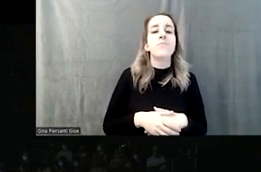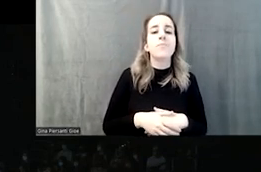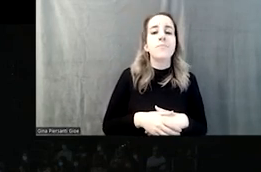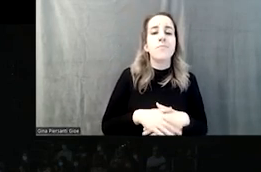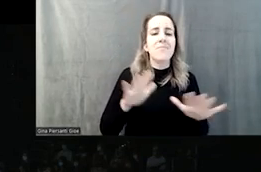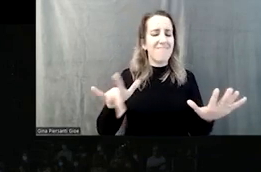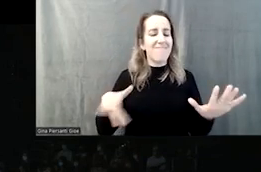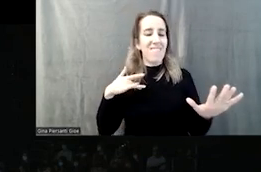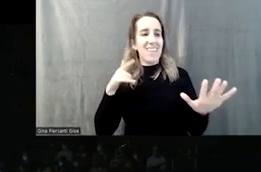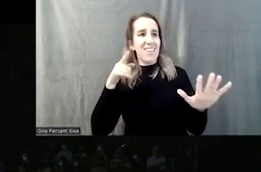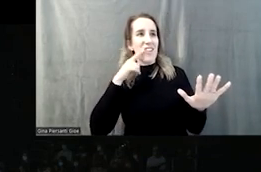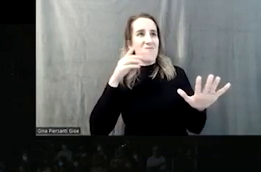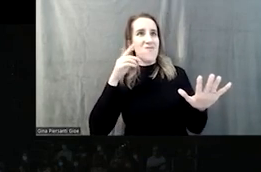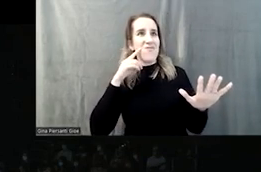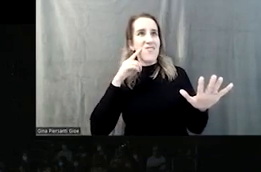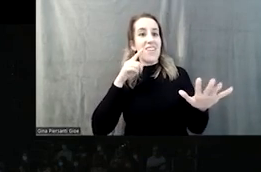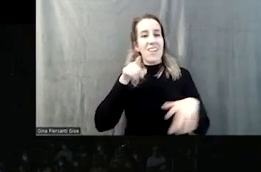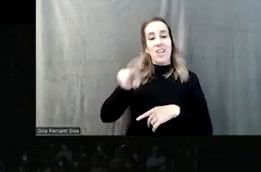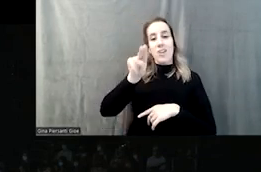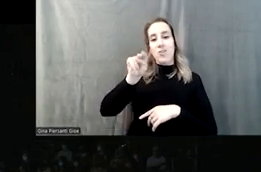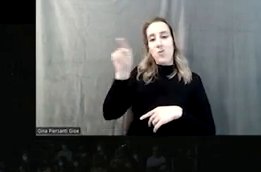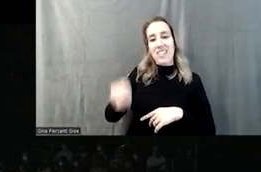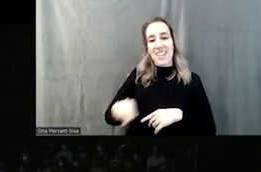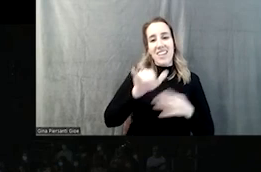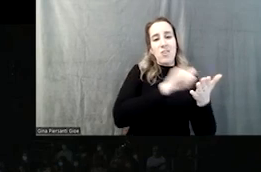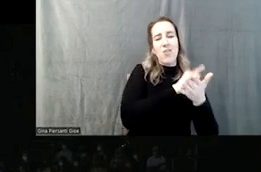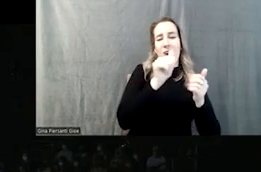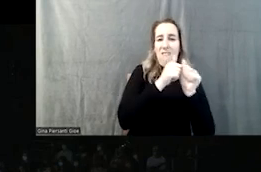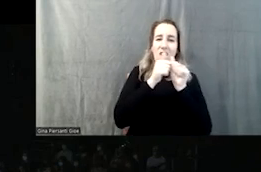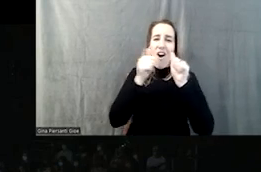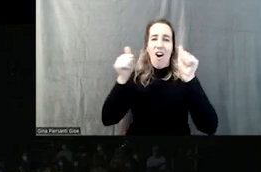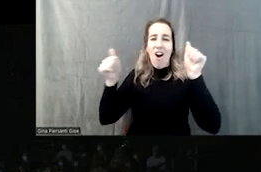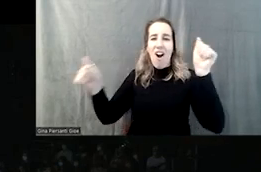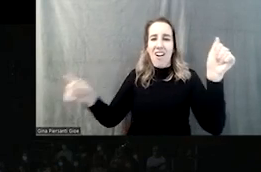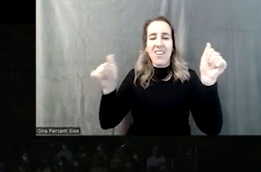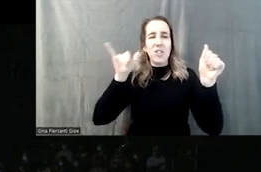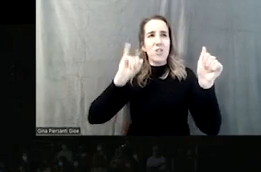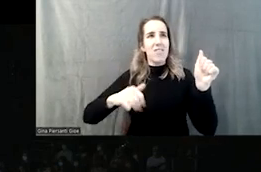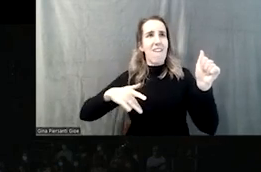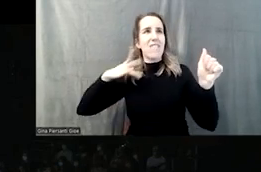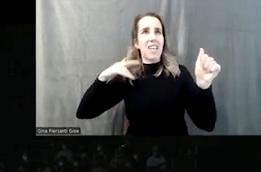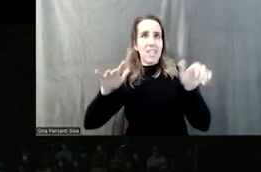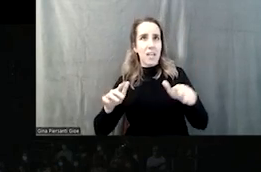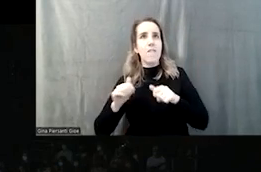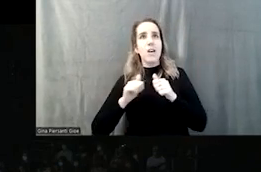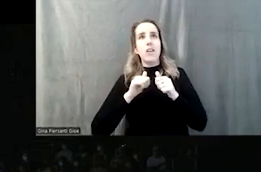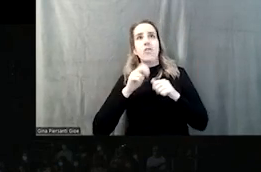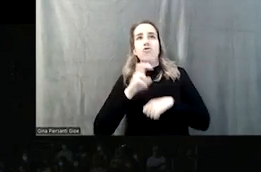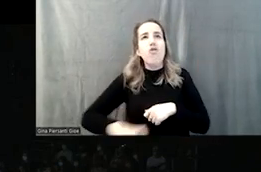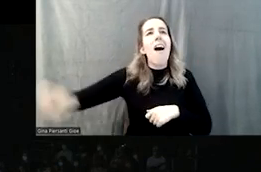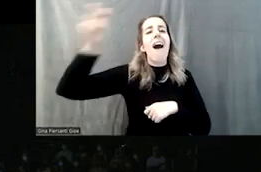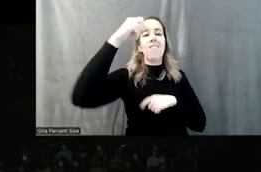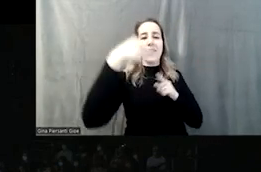traveling across the oceans to get to New Zealand because it's so far from New York. And then I guess for